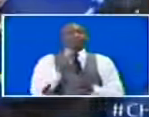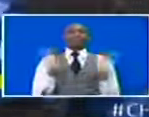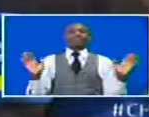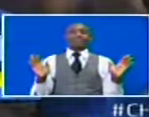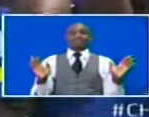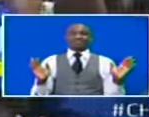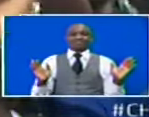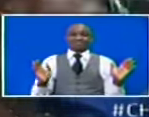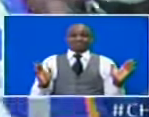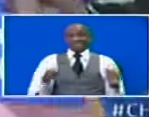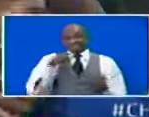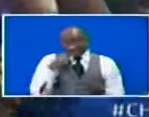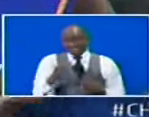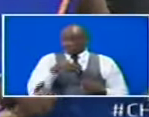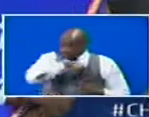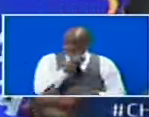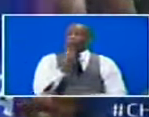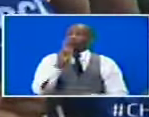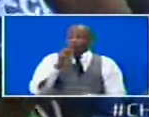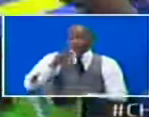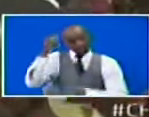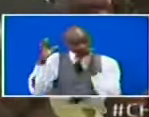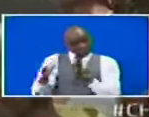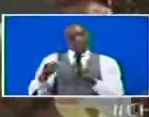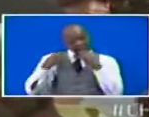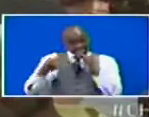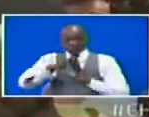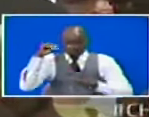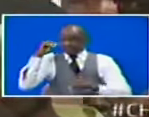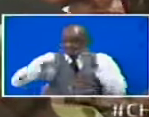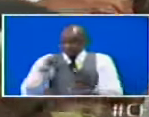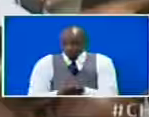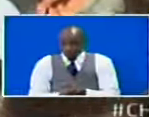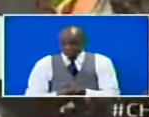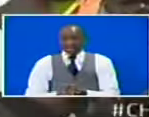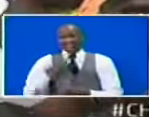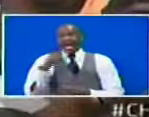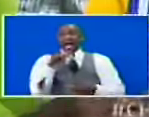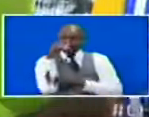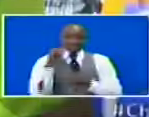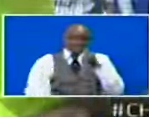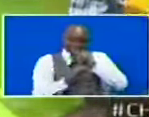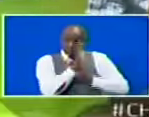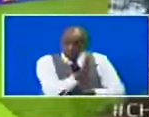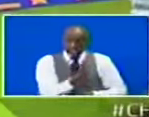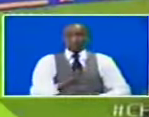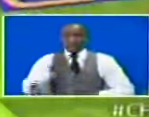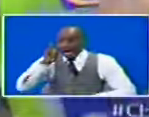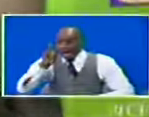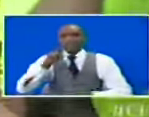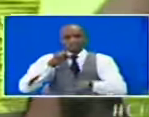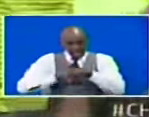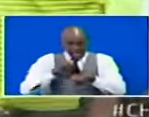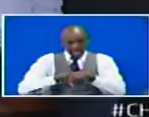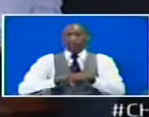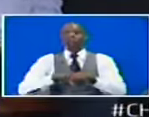The politicians warned Jubilee against attempting to steal the elections and asked their supporters to be vigil during and after